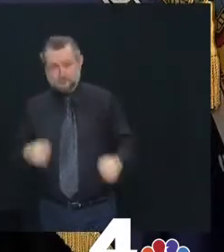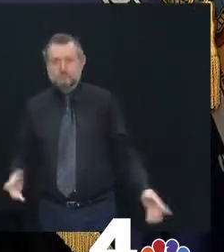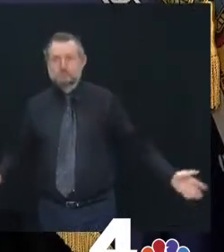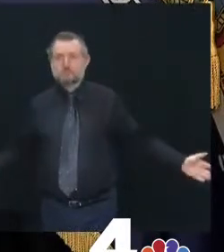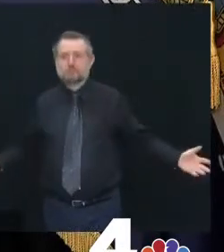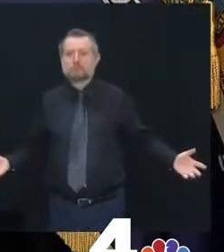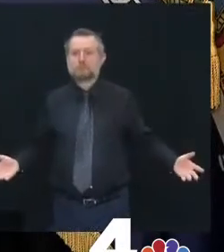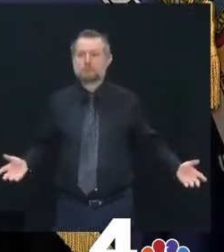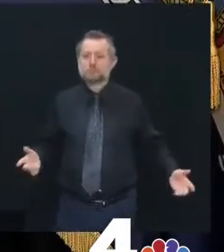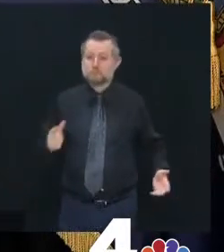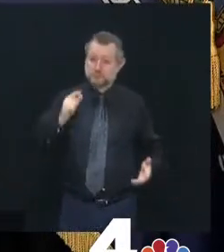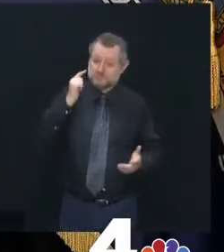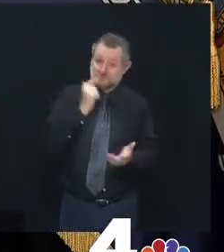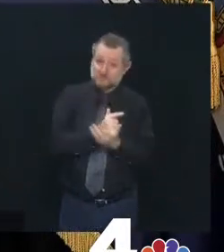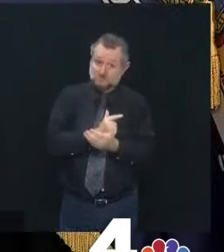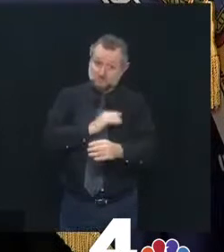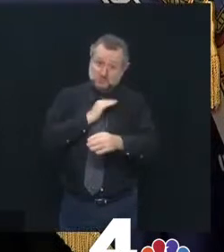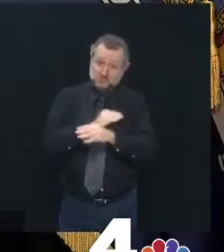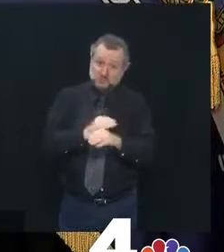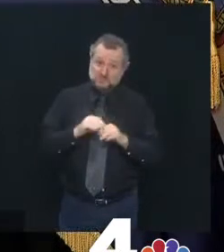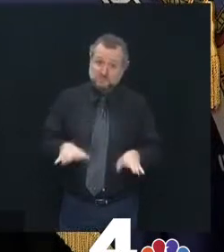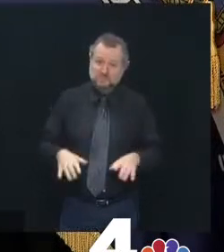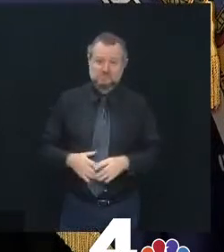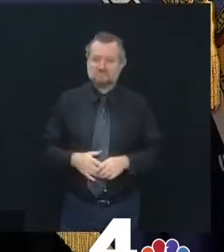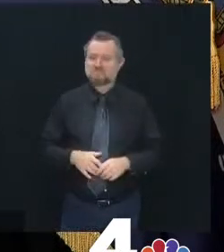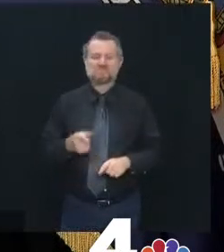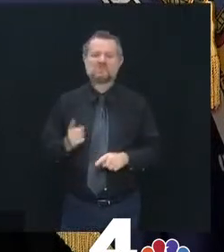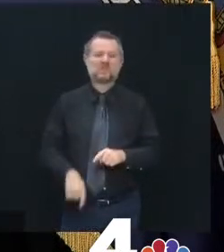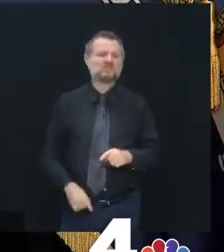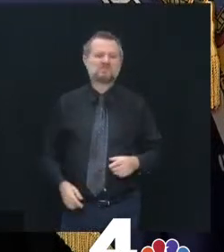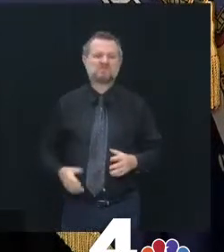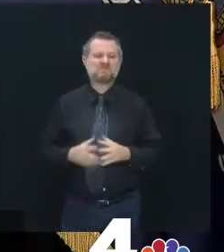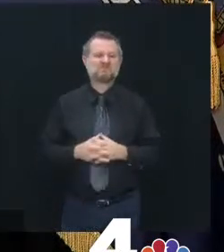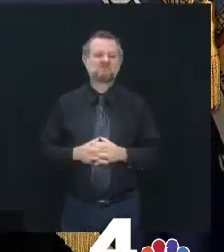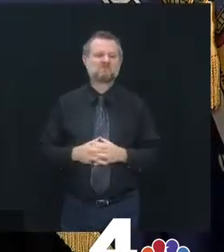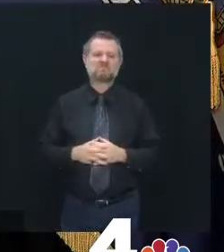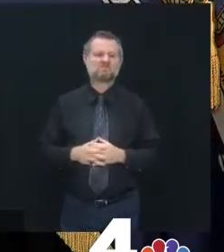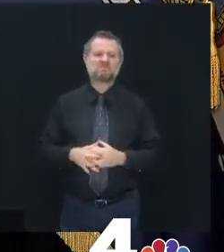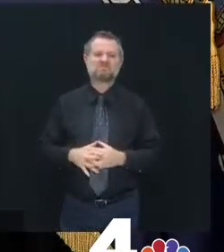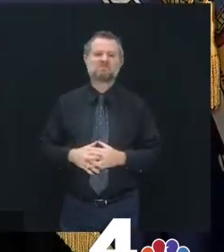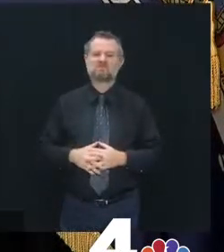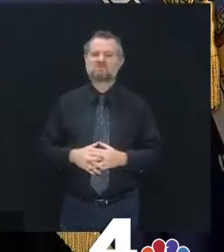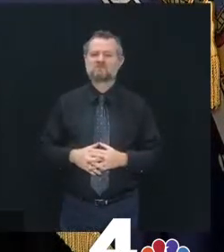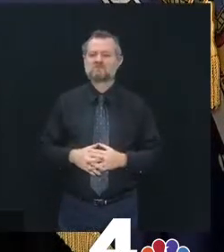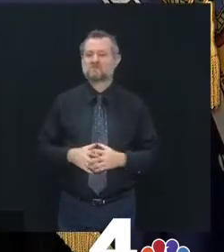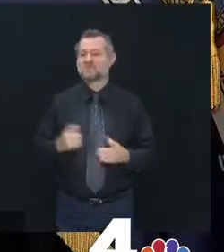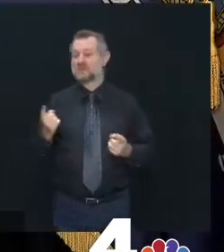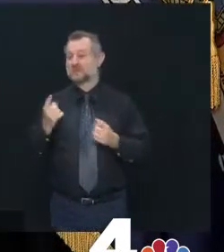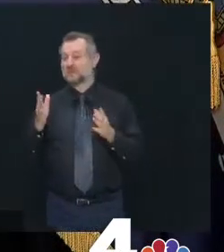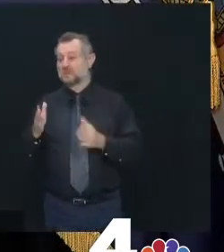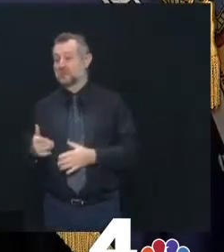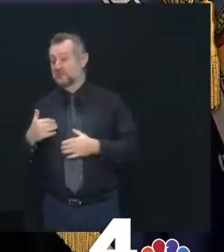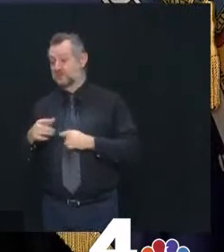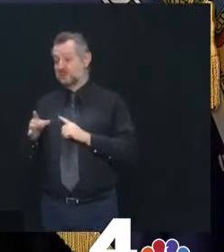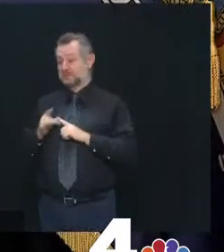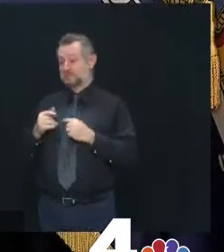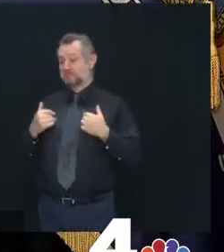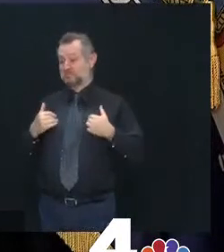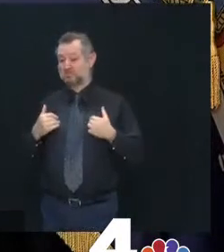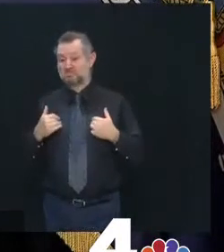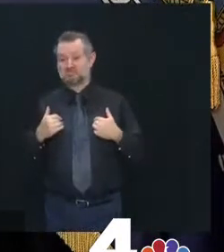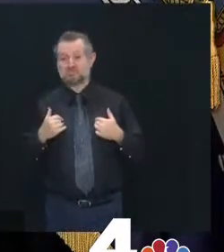spreading once it's in the American home, right? Once it got inside these borders,